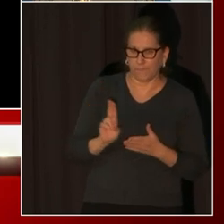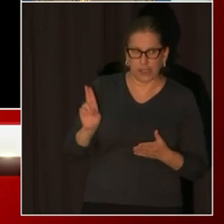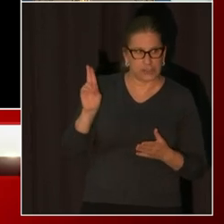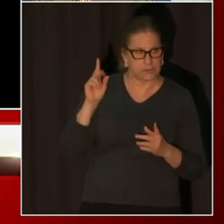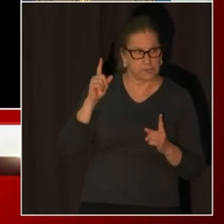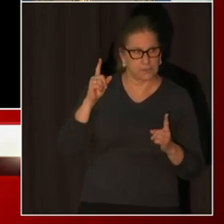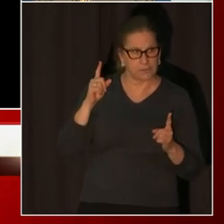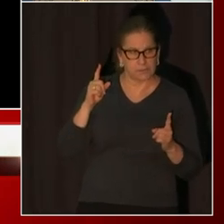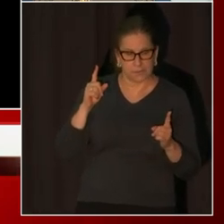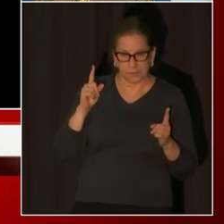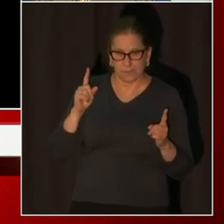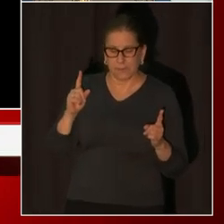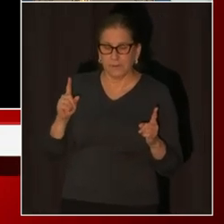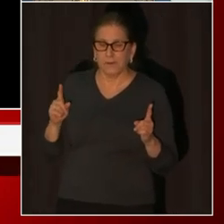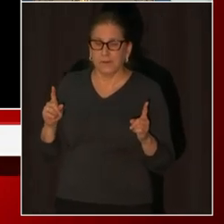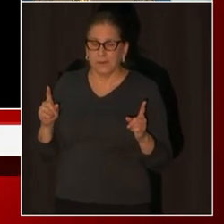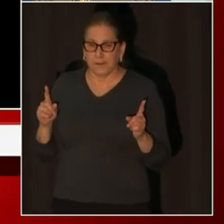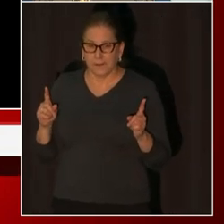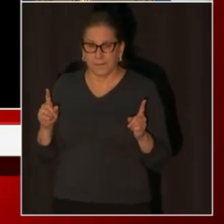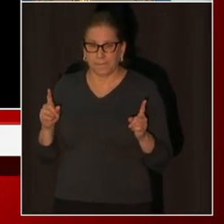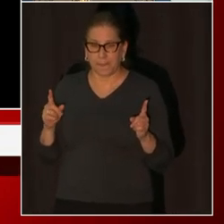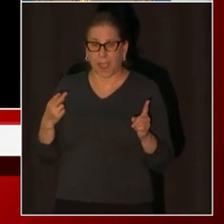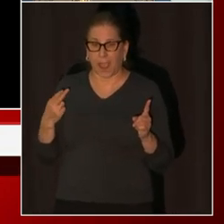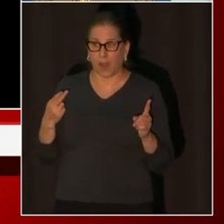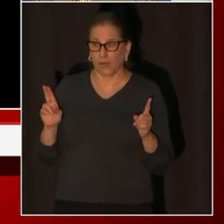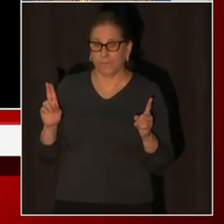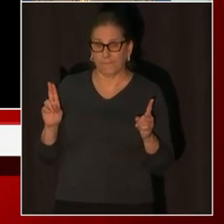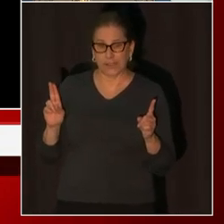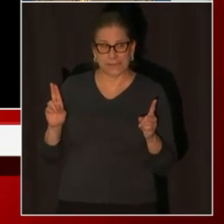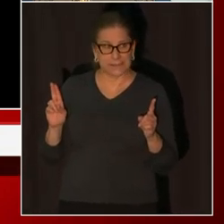is also moving with a